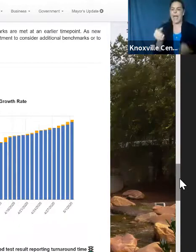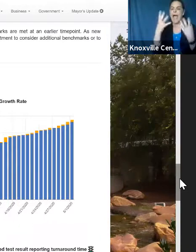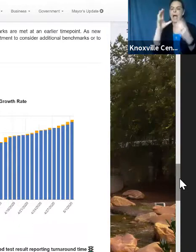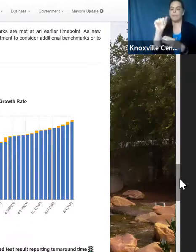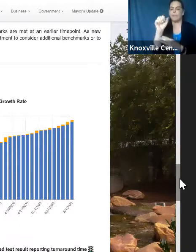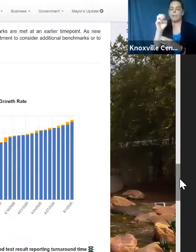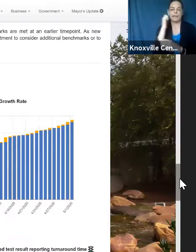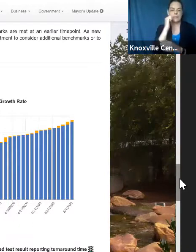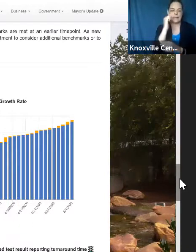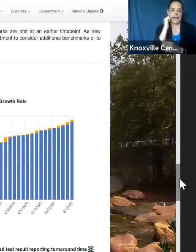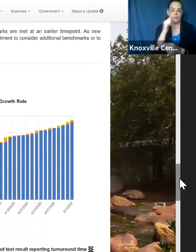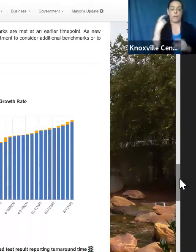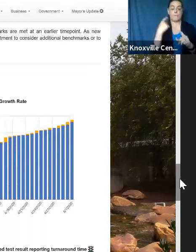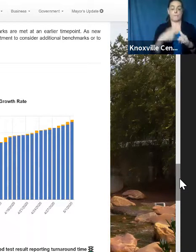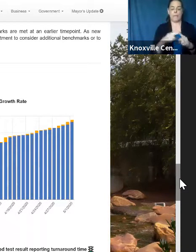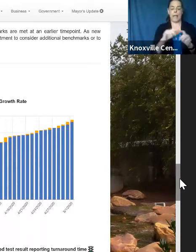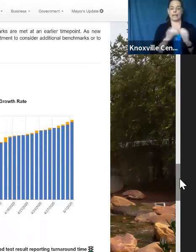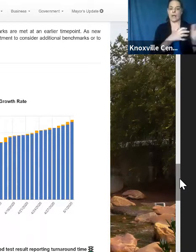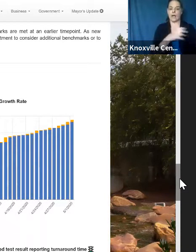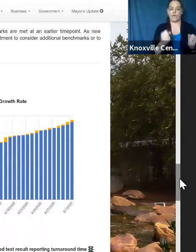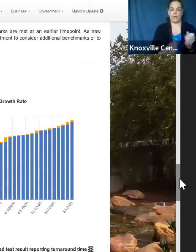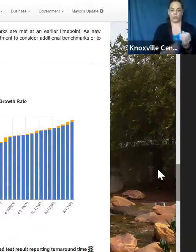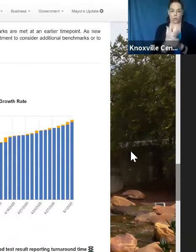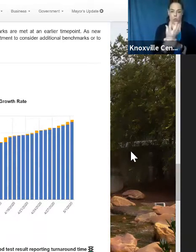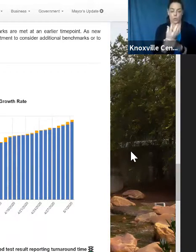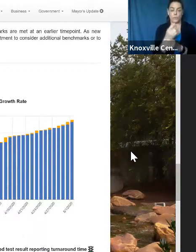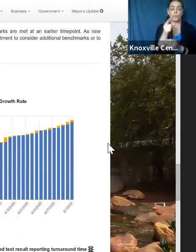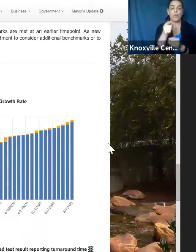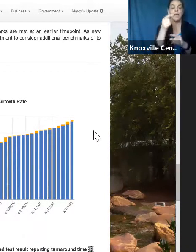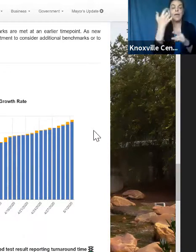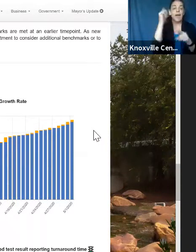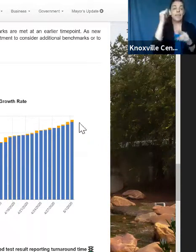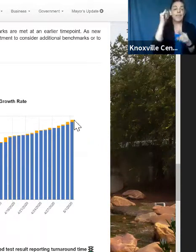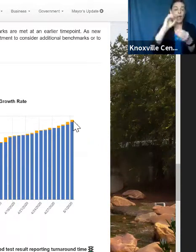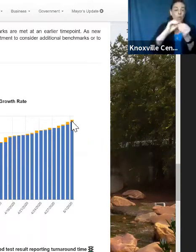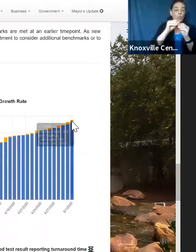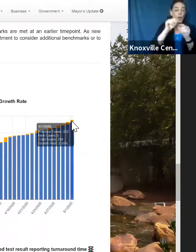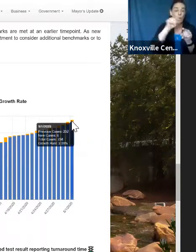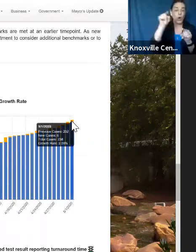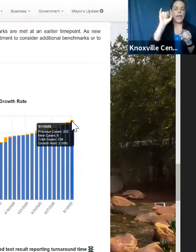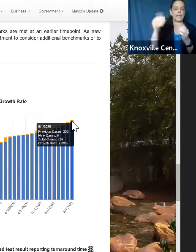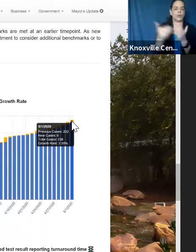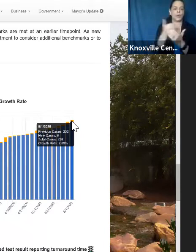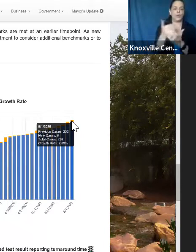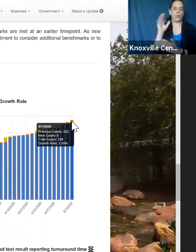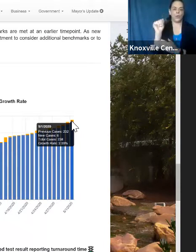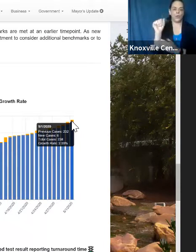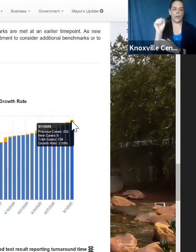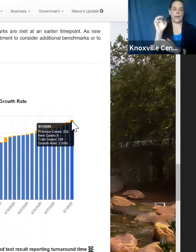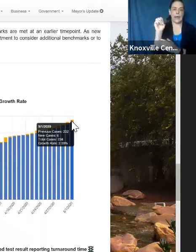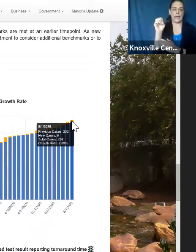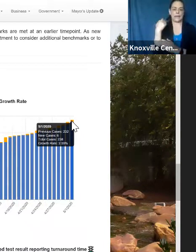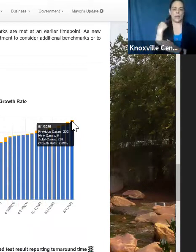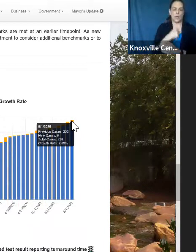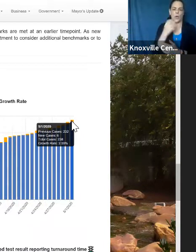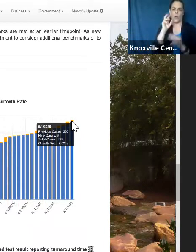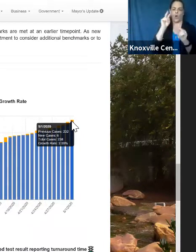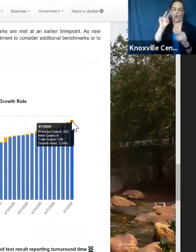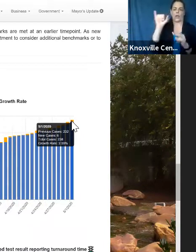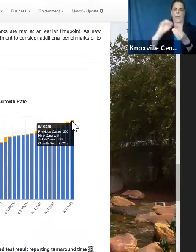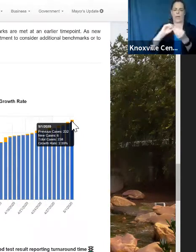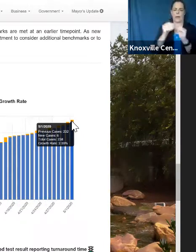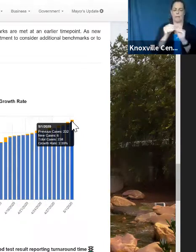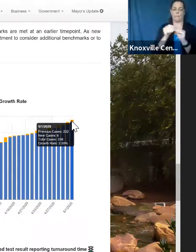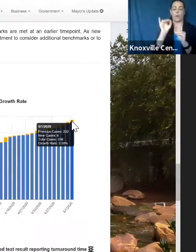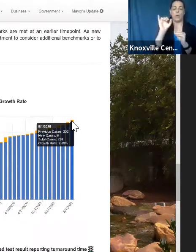If you actually, the yellow portion of the graph shows our new cases, and that's what we're really wanting to look at because that number